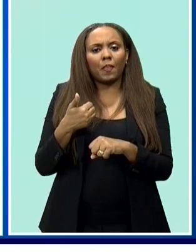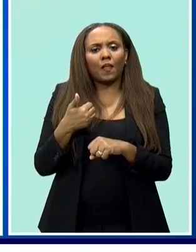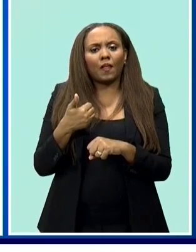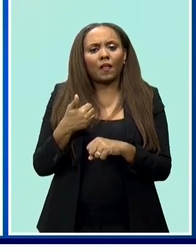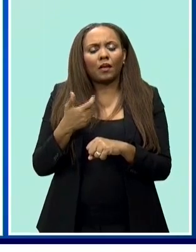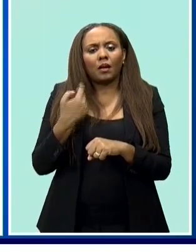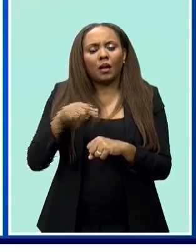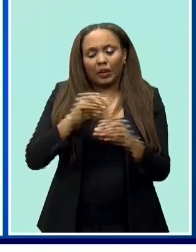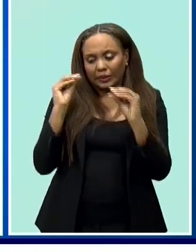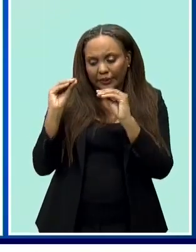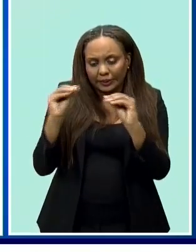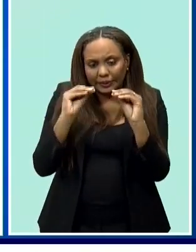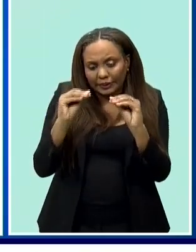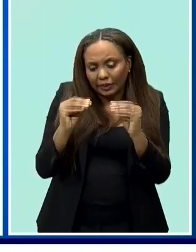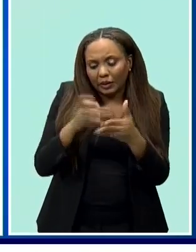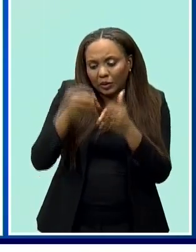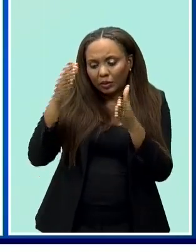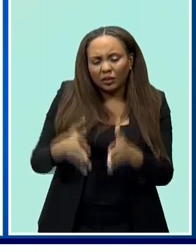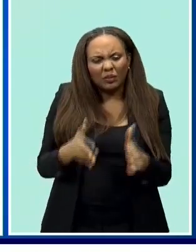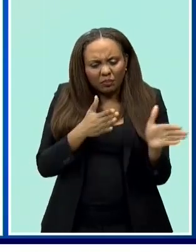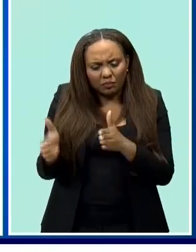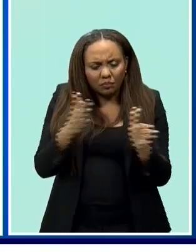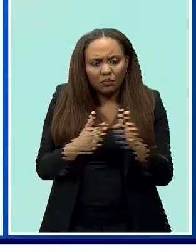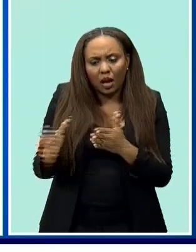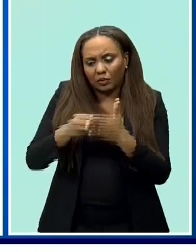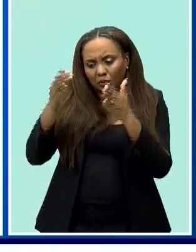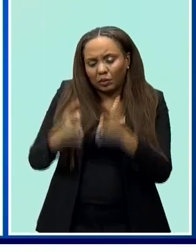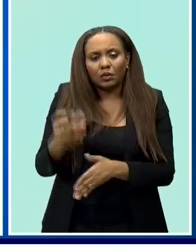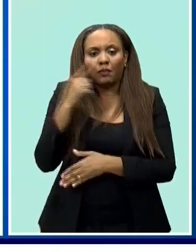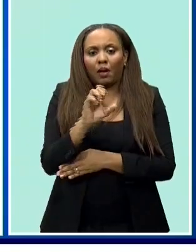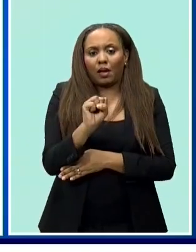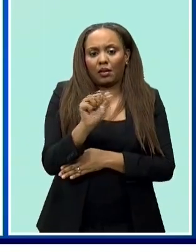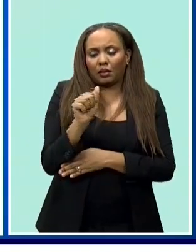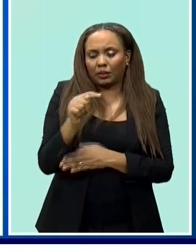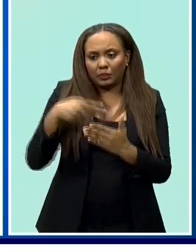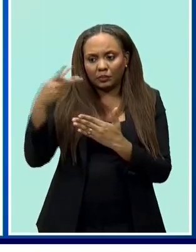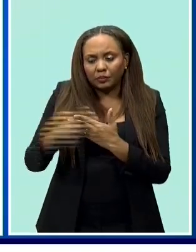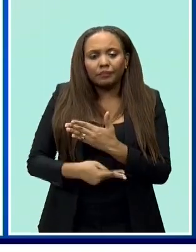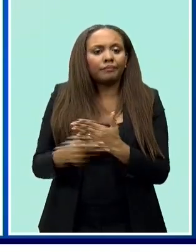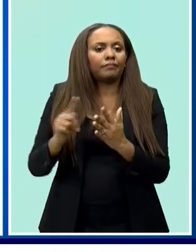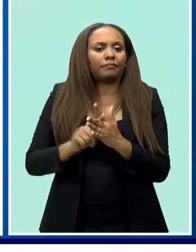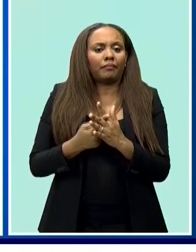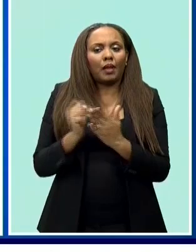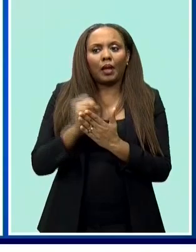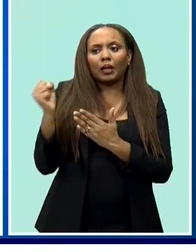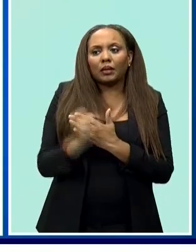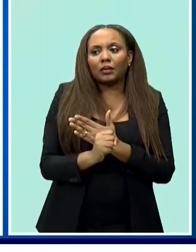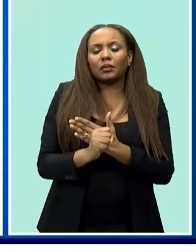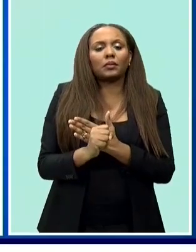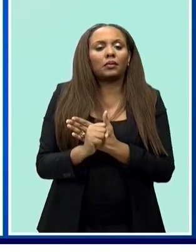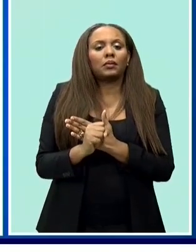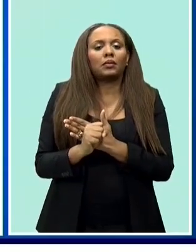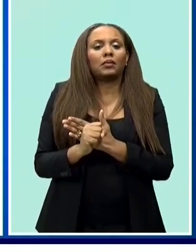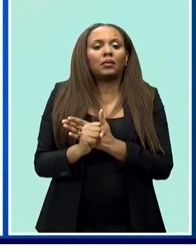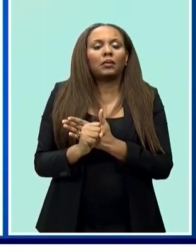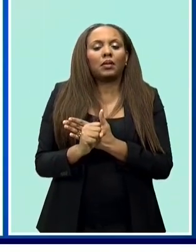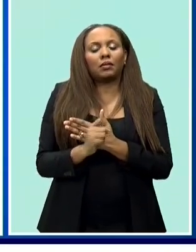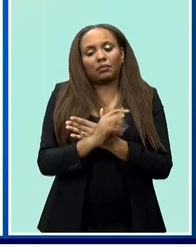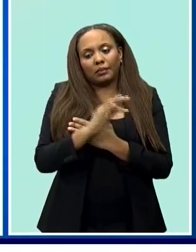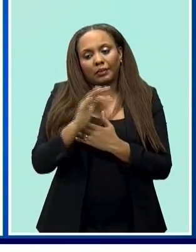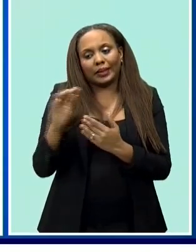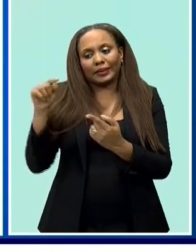guide students for the prepare students for the SAT program starting in September, and that's from September to